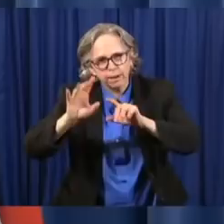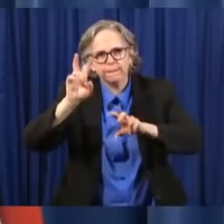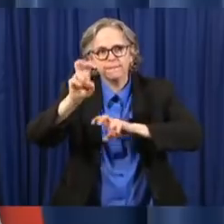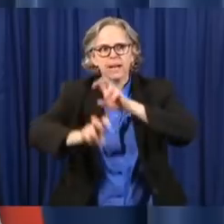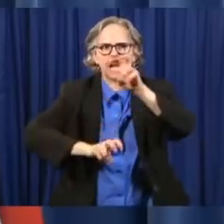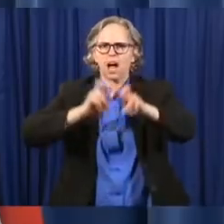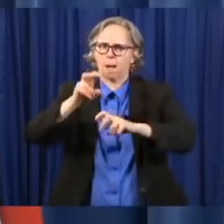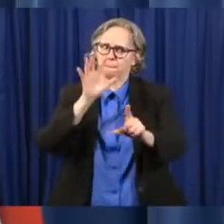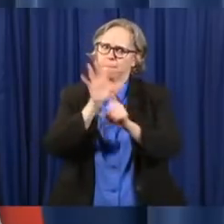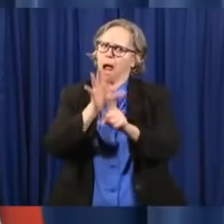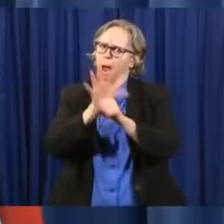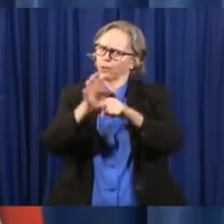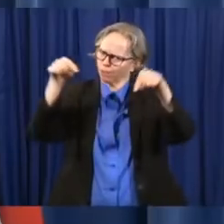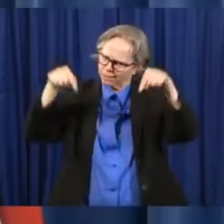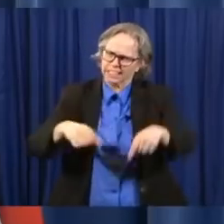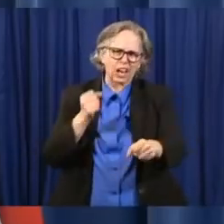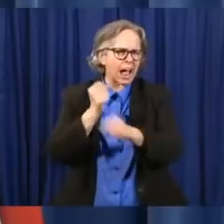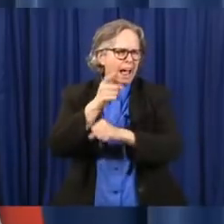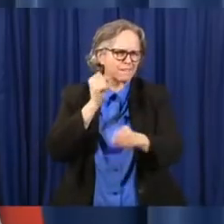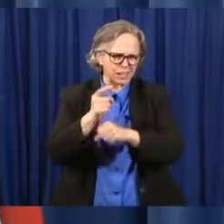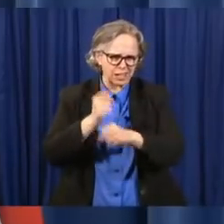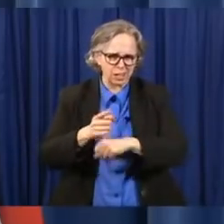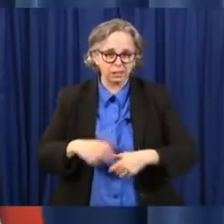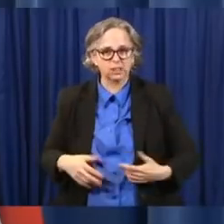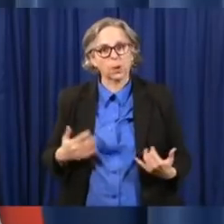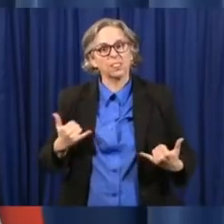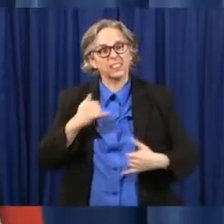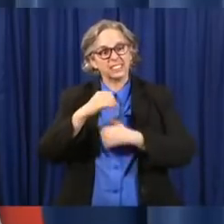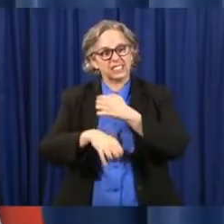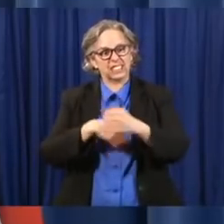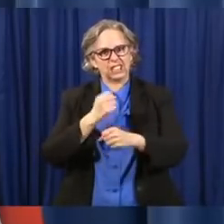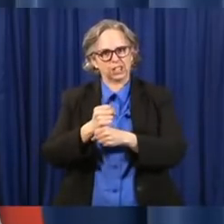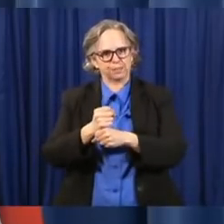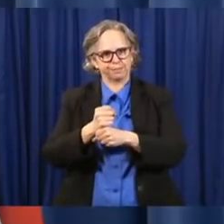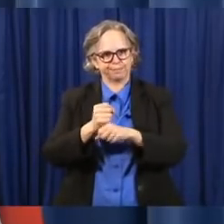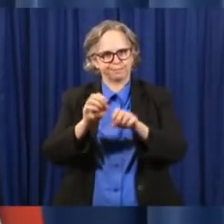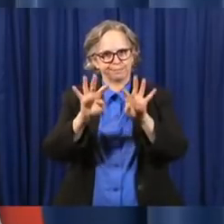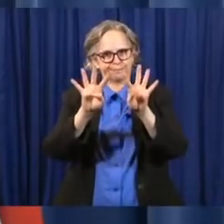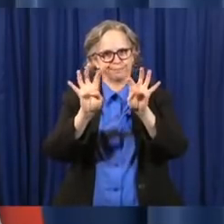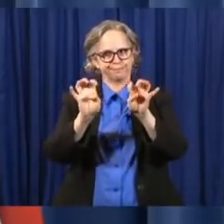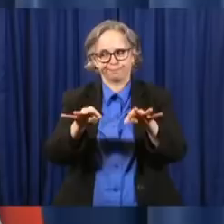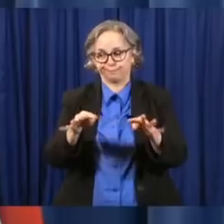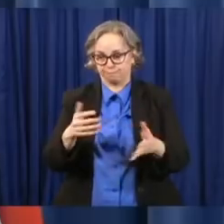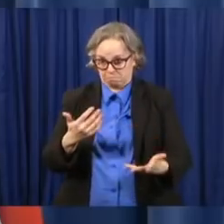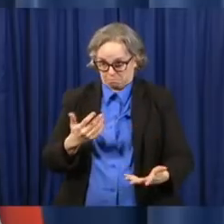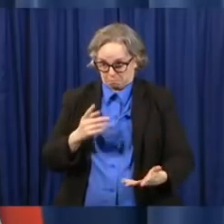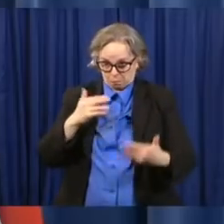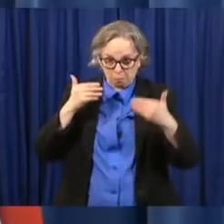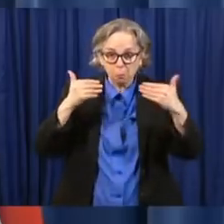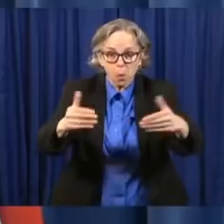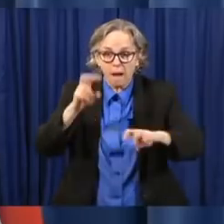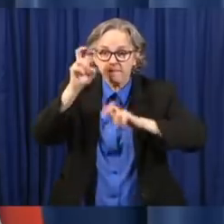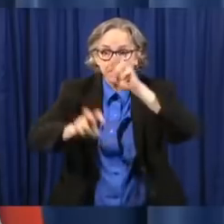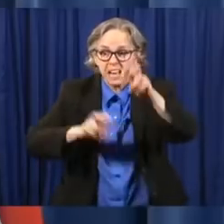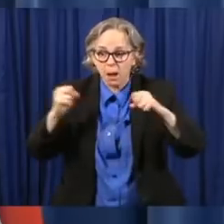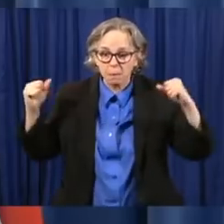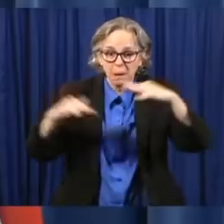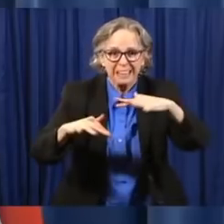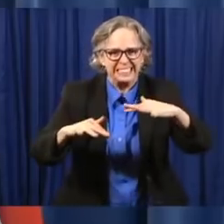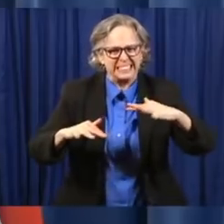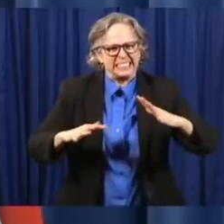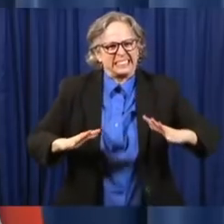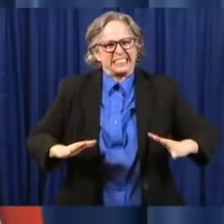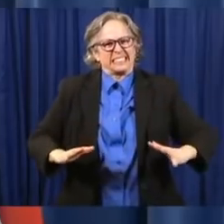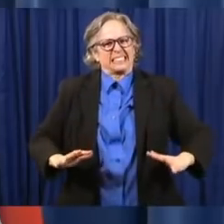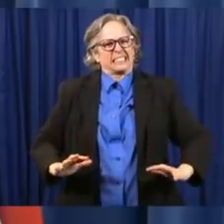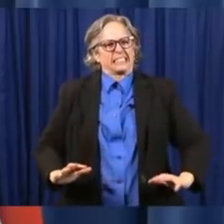don't know what's going to happen this year, but we also do know that the costs incurred by